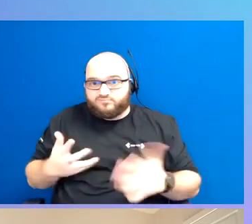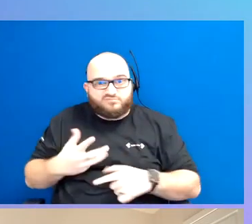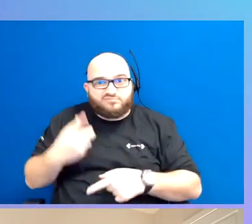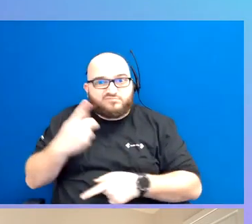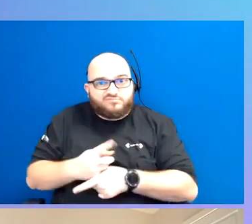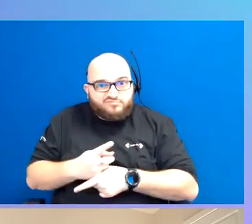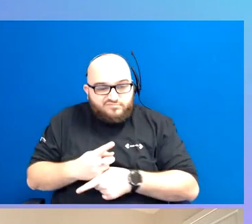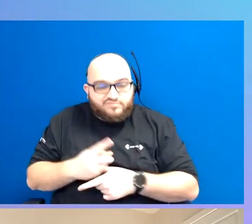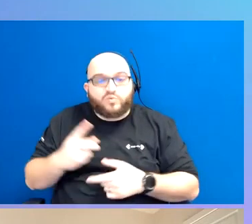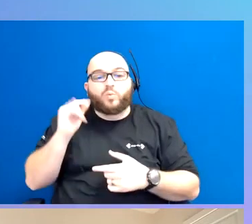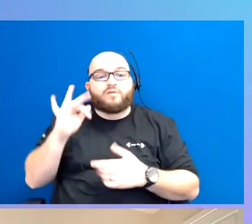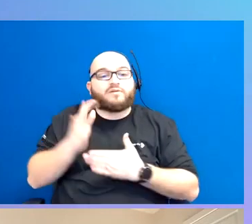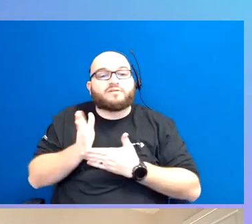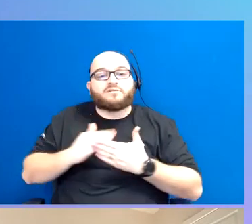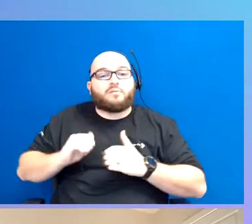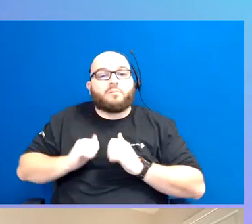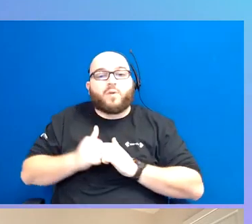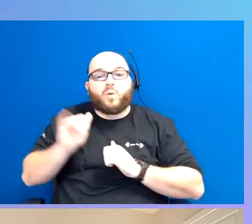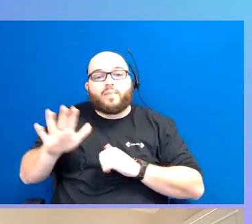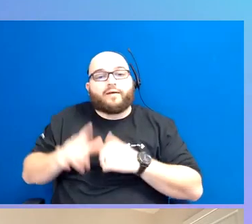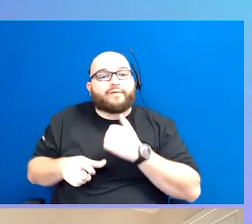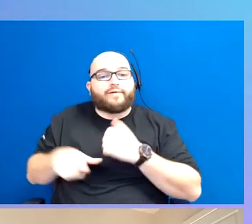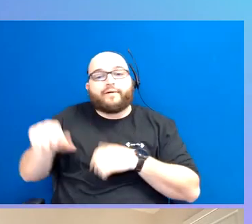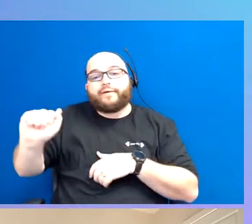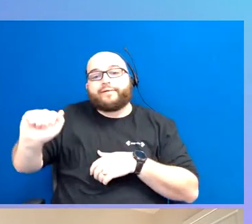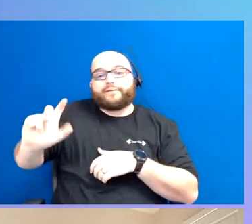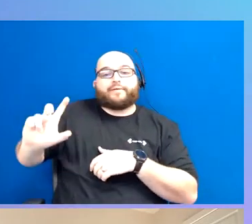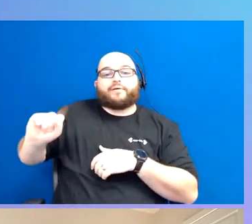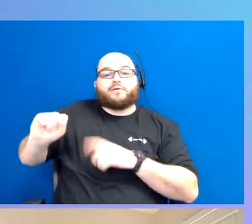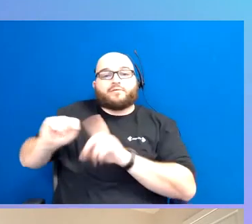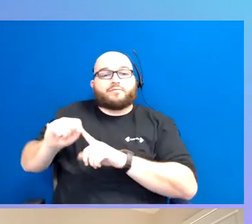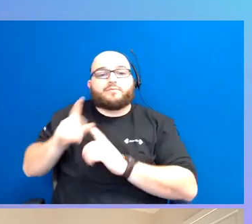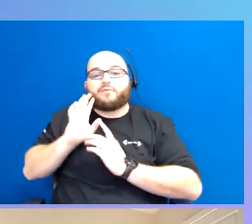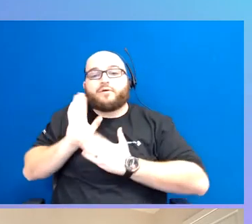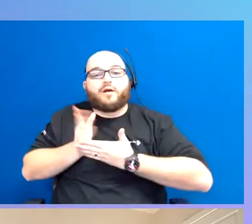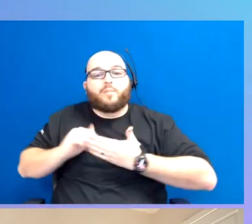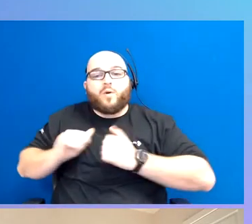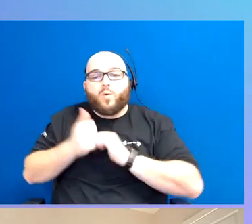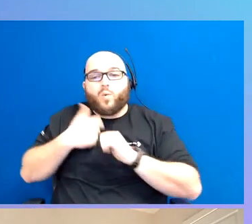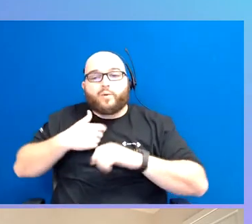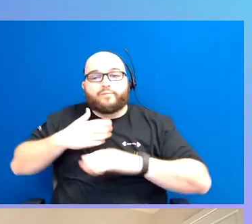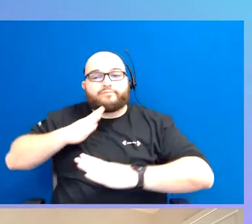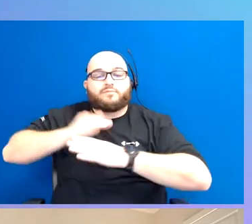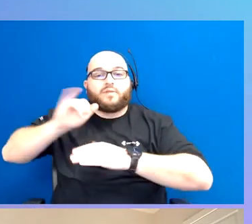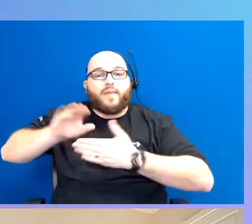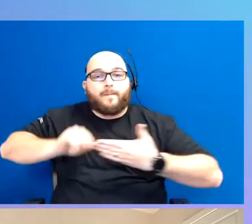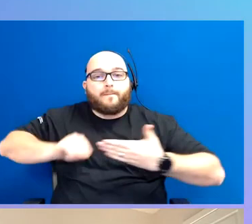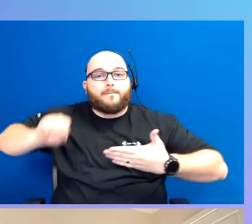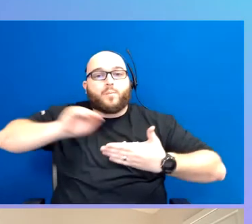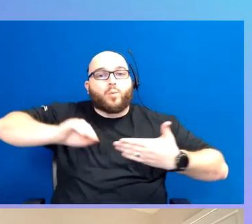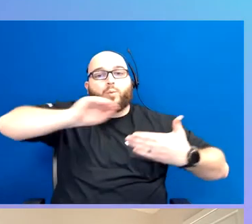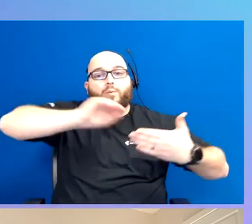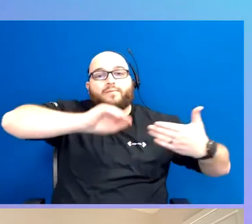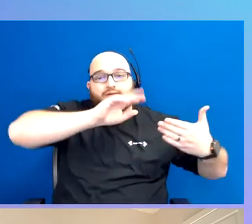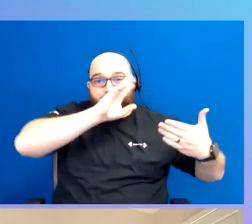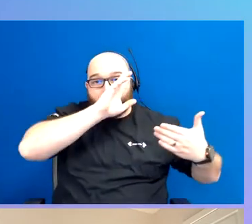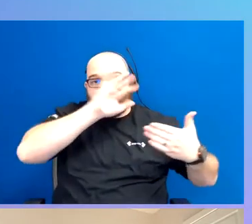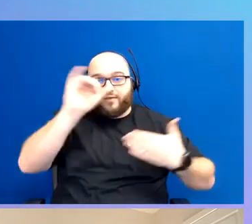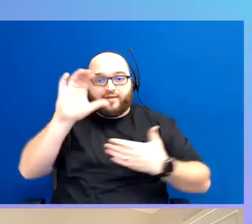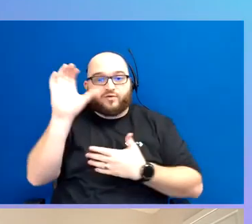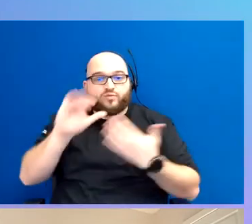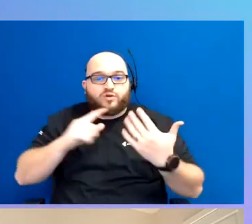somehow the assistive technology facilitates the dragging movement, this success criteria is